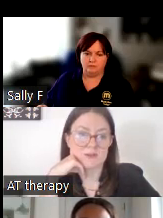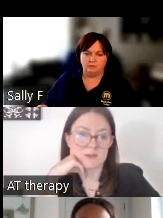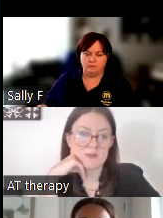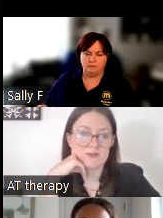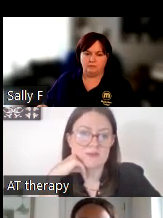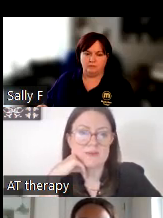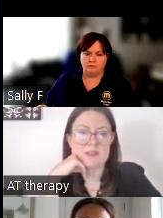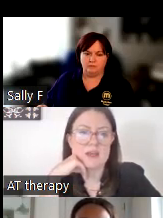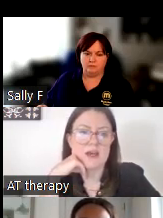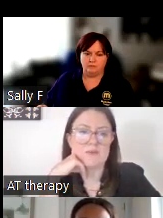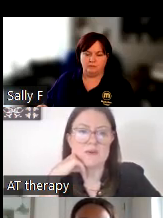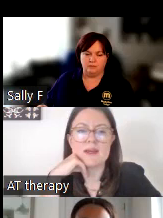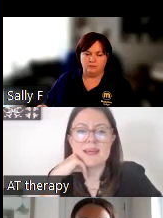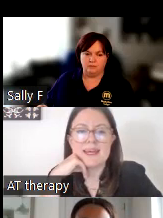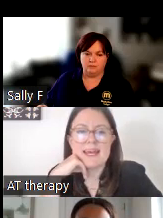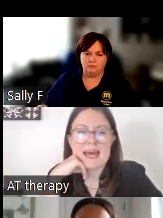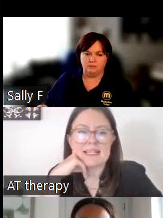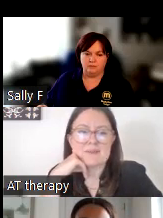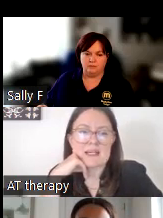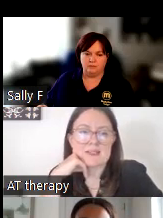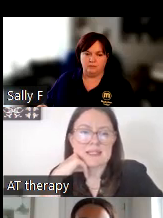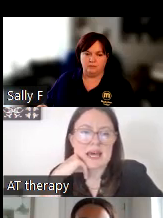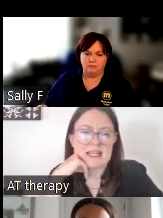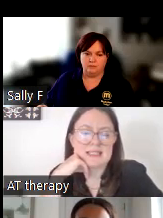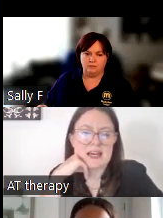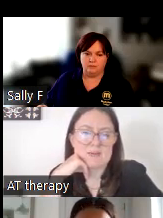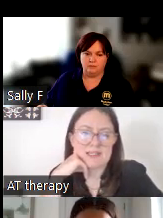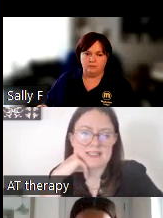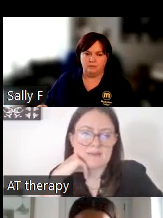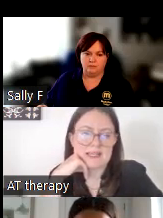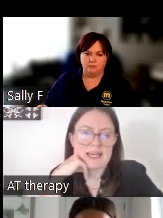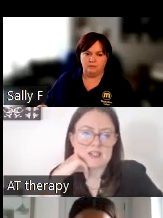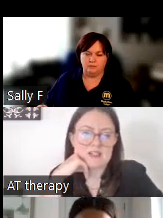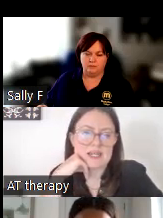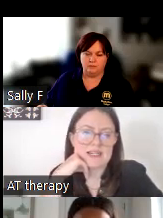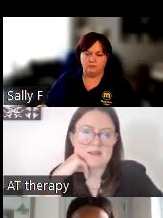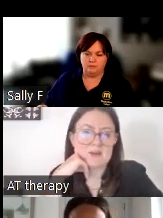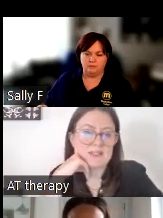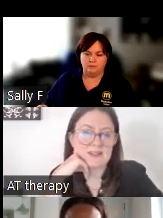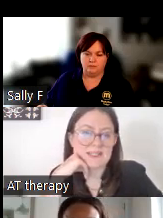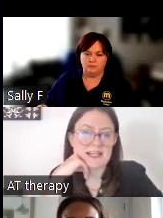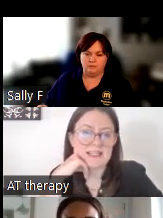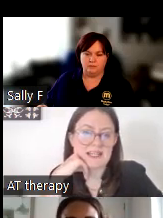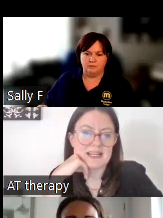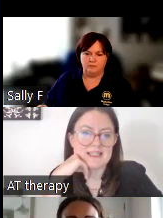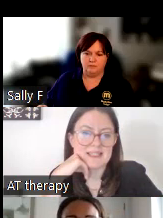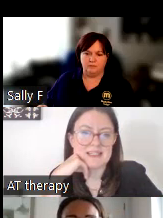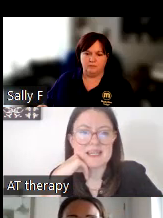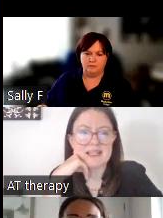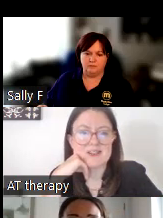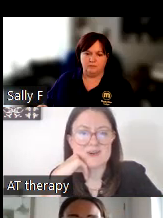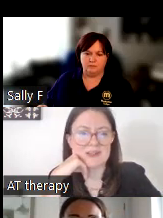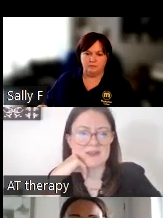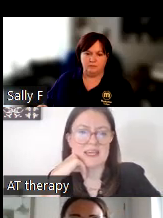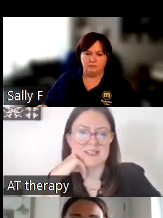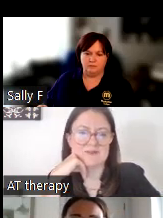as possible. And Makaton signs have positive implications in supporting understanding in lessons